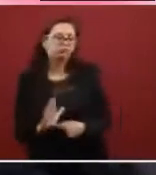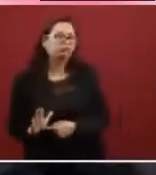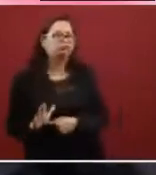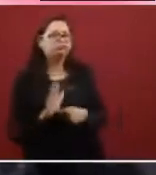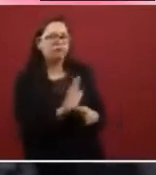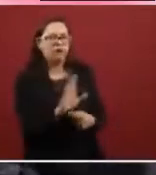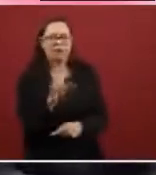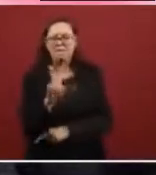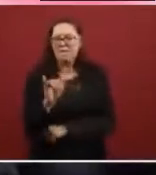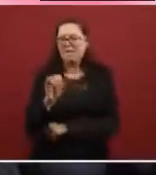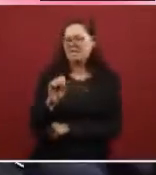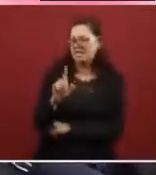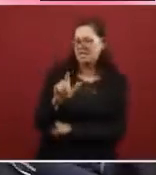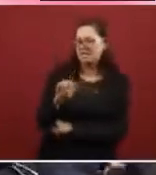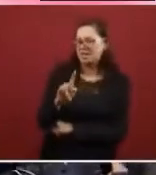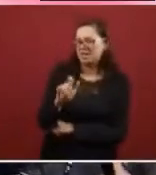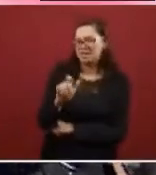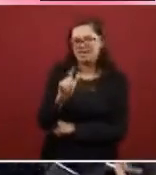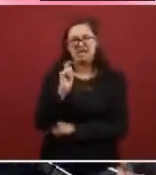eso? What's that?